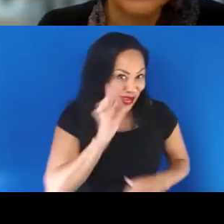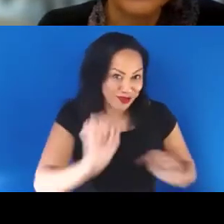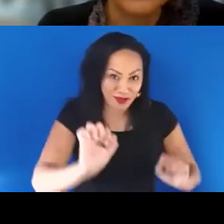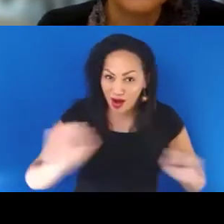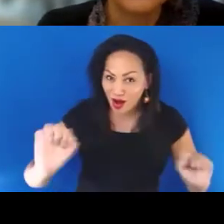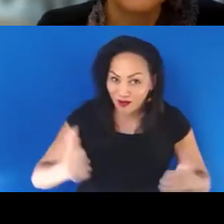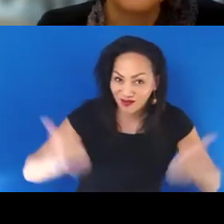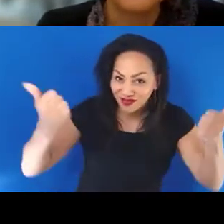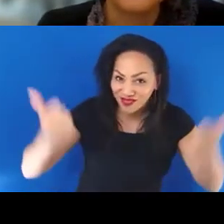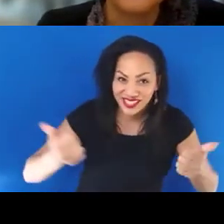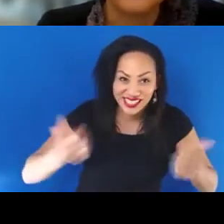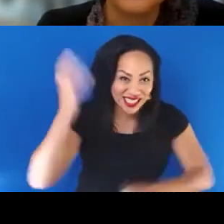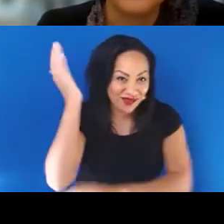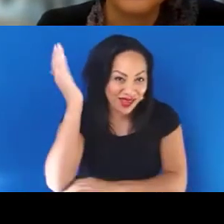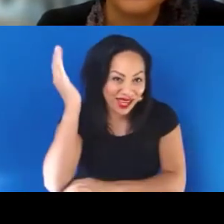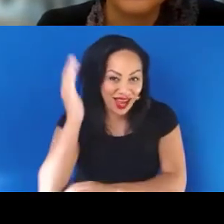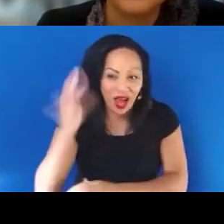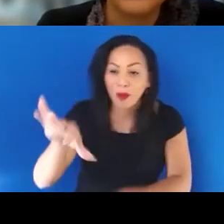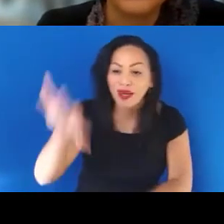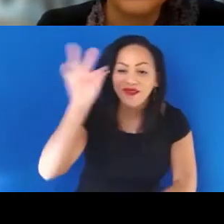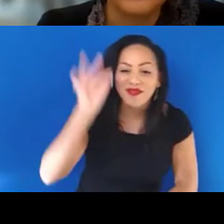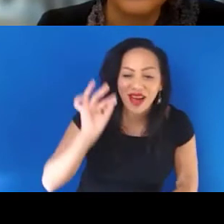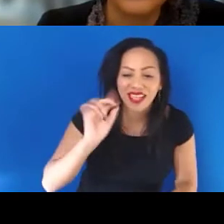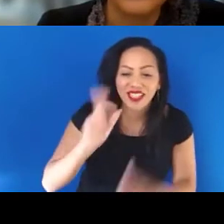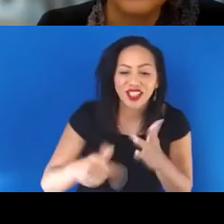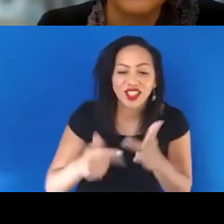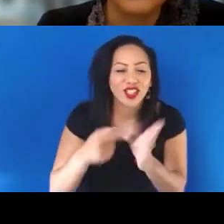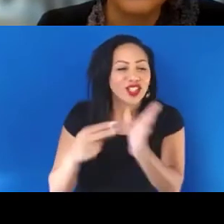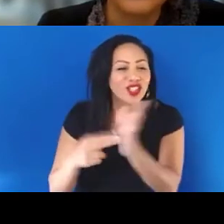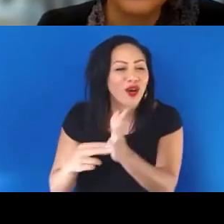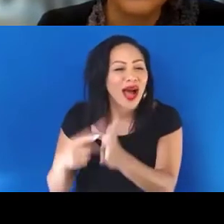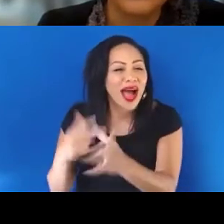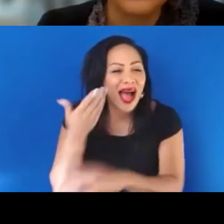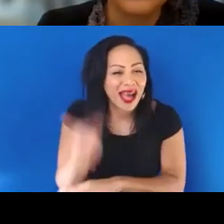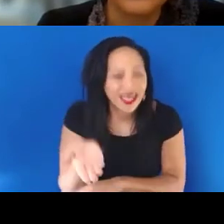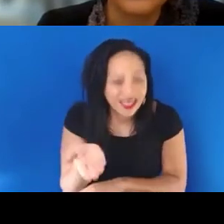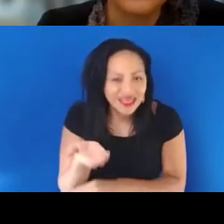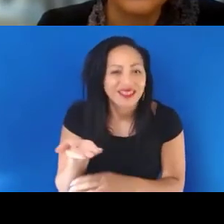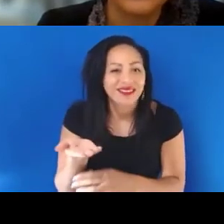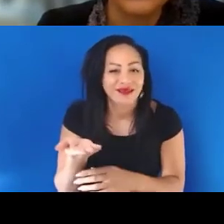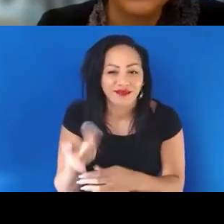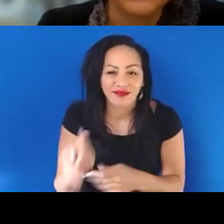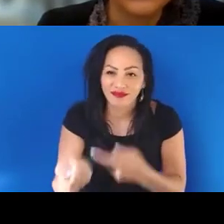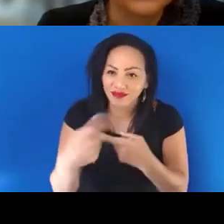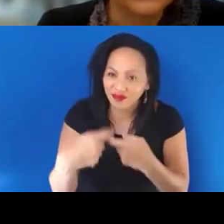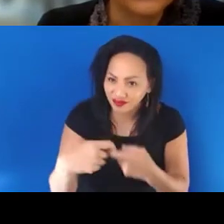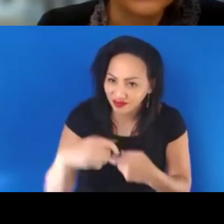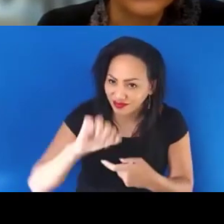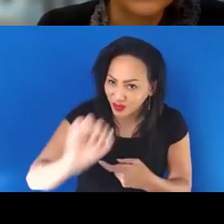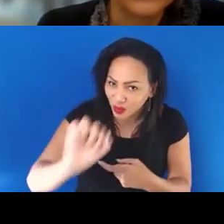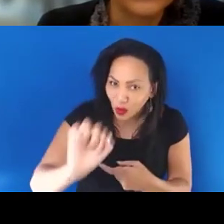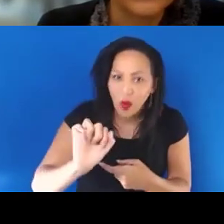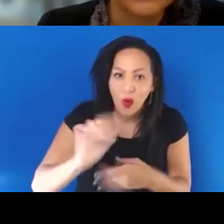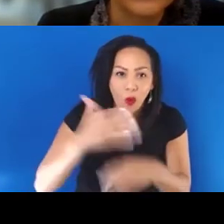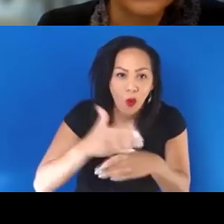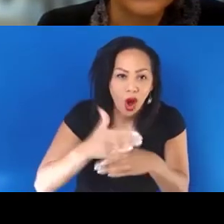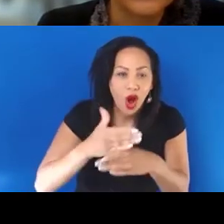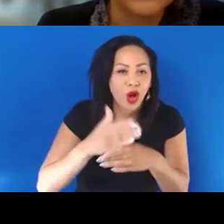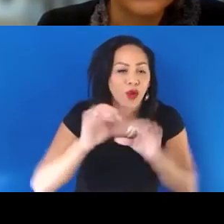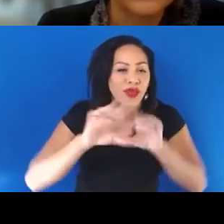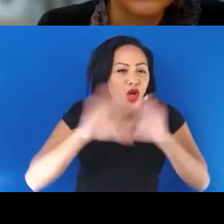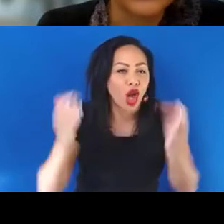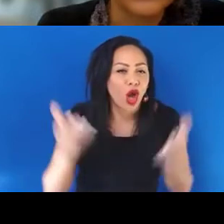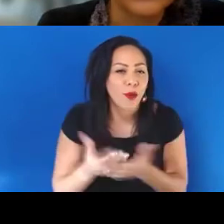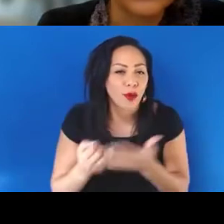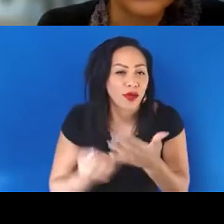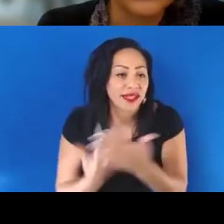Joanne to come in and perhaps based on the work that you do with Global Dev, maybe Joanne, you can